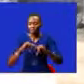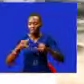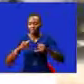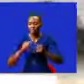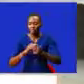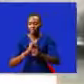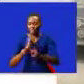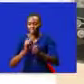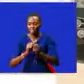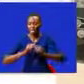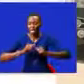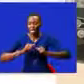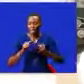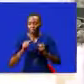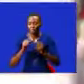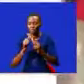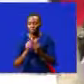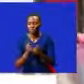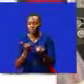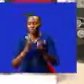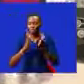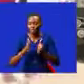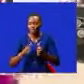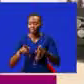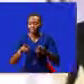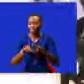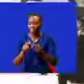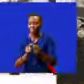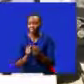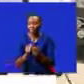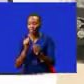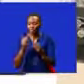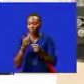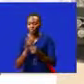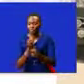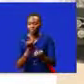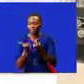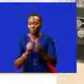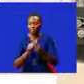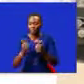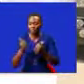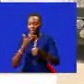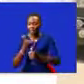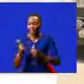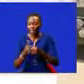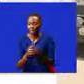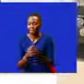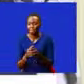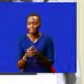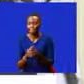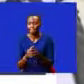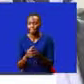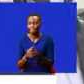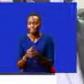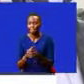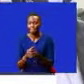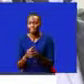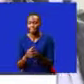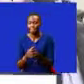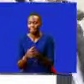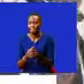mor malich mokalo ne joohala kendo mbap itimo ohala koro iyaro malich mokalo e kaunti nieri ma Kisumo.